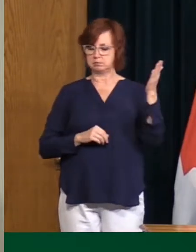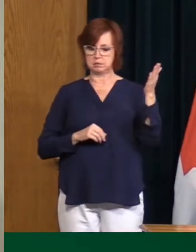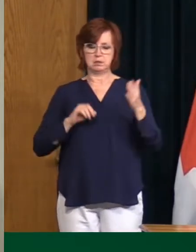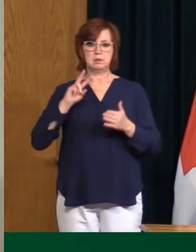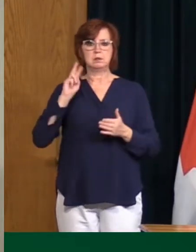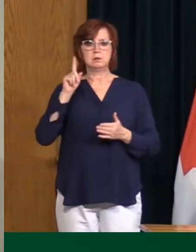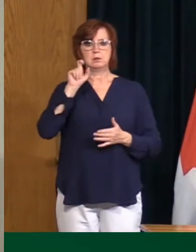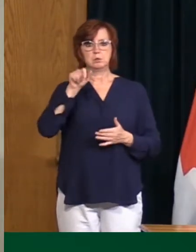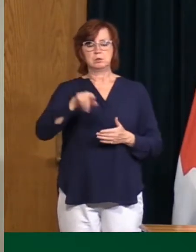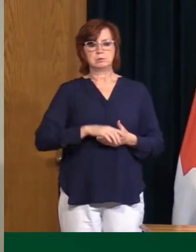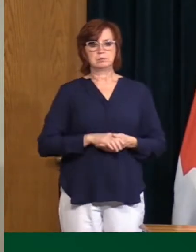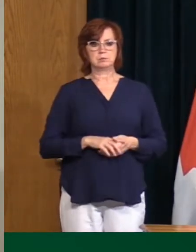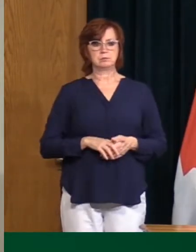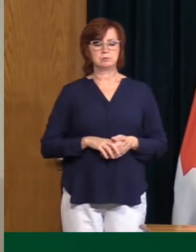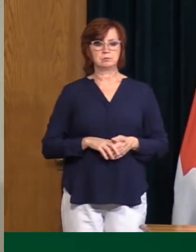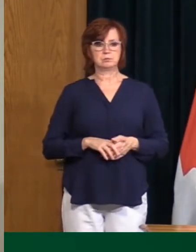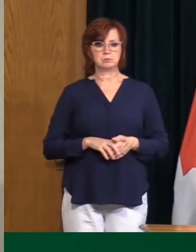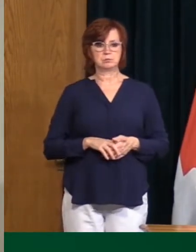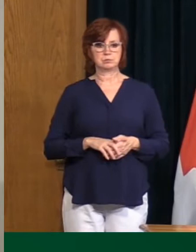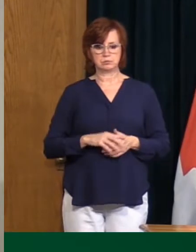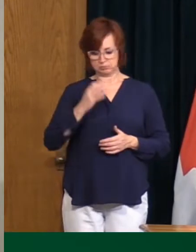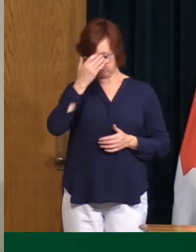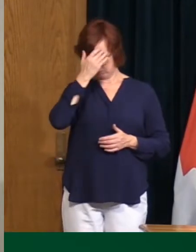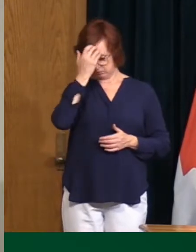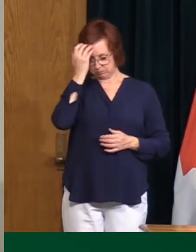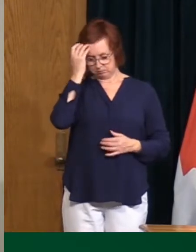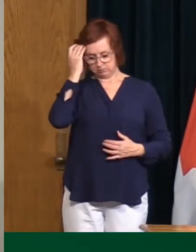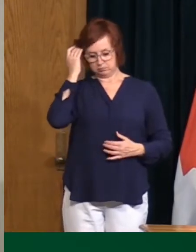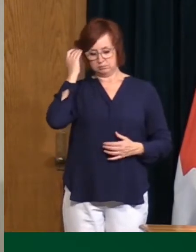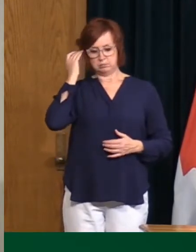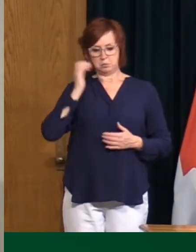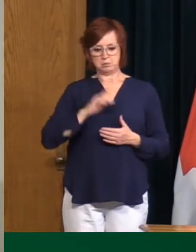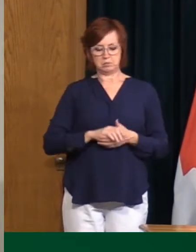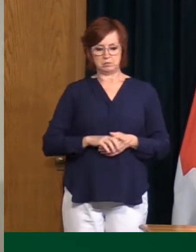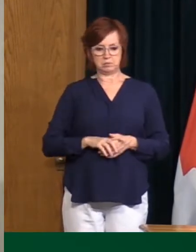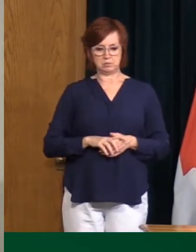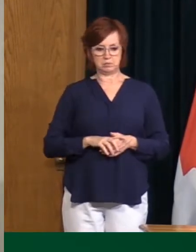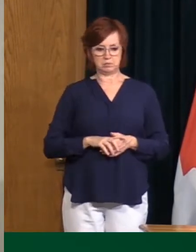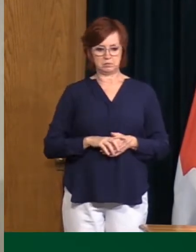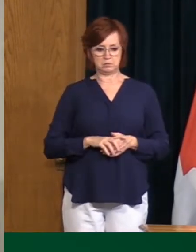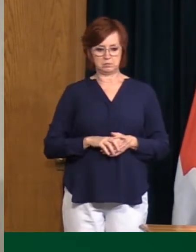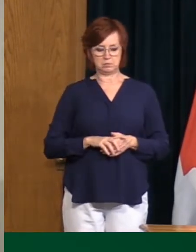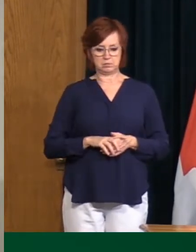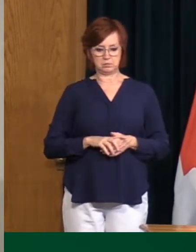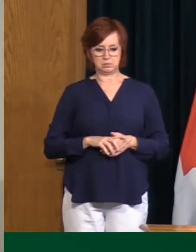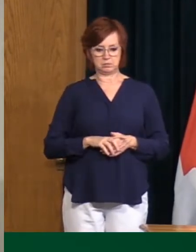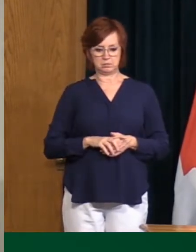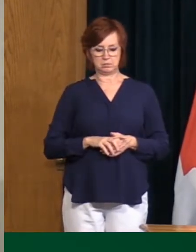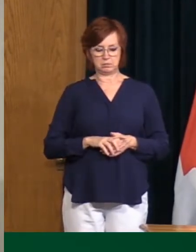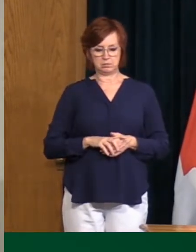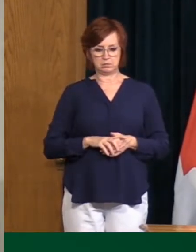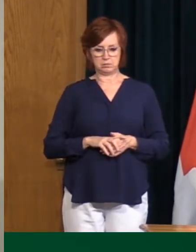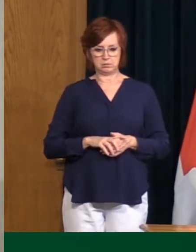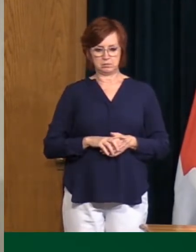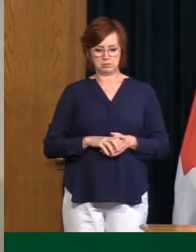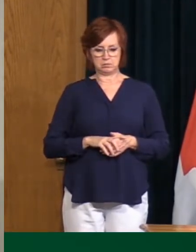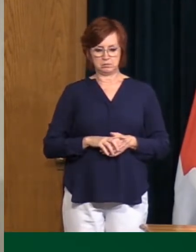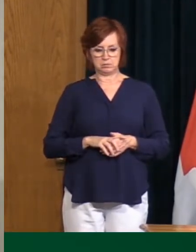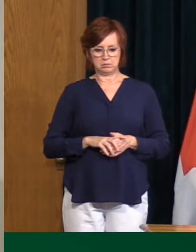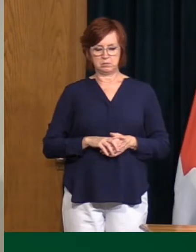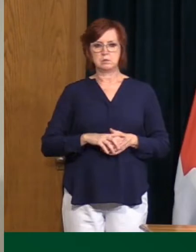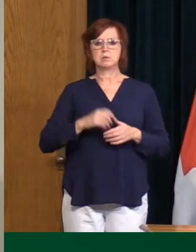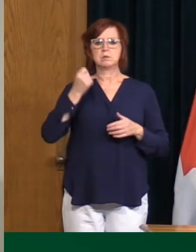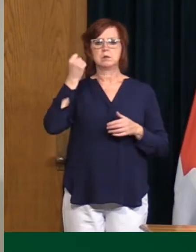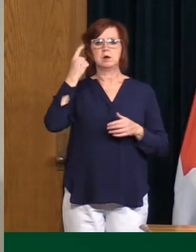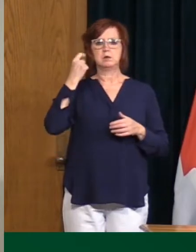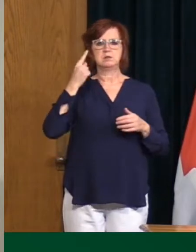been, relatively low this week compared to, previous weeks. It's been a couple